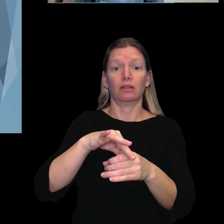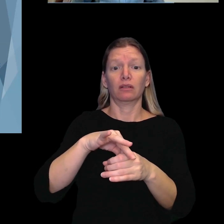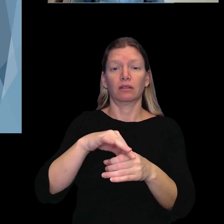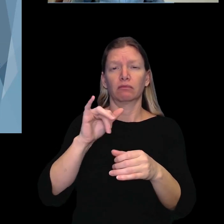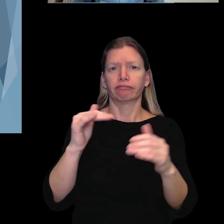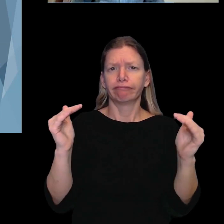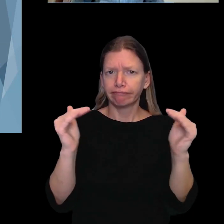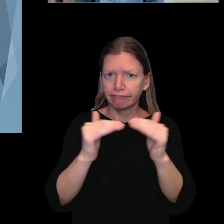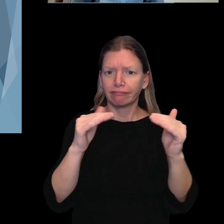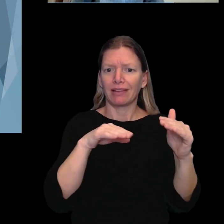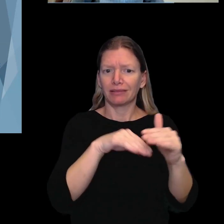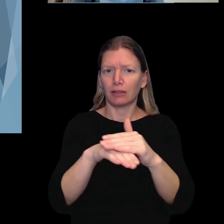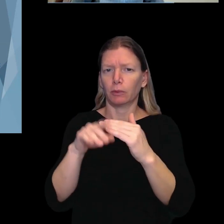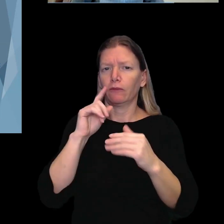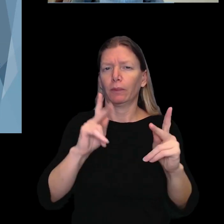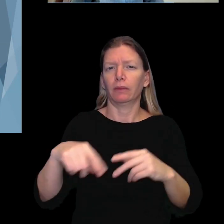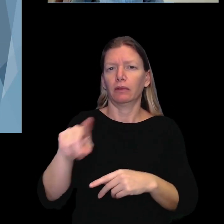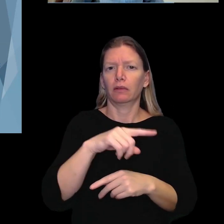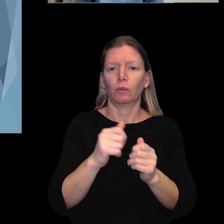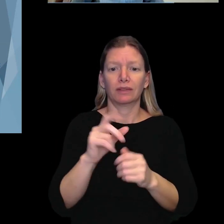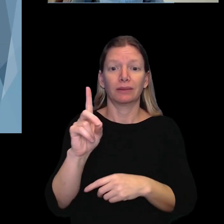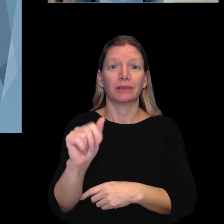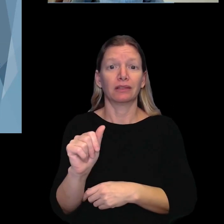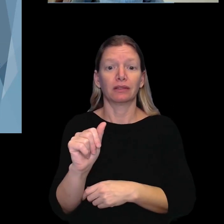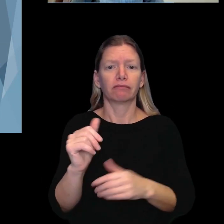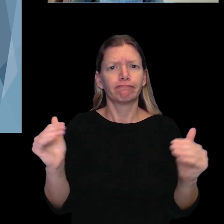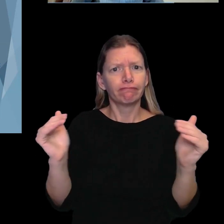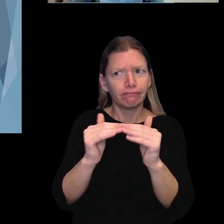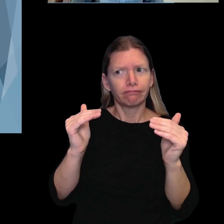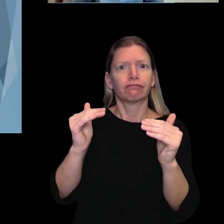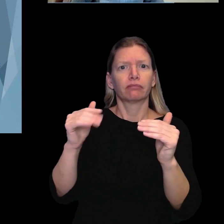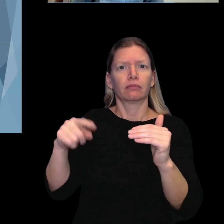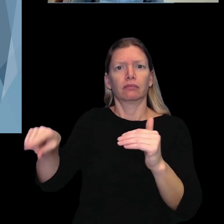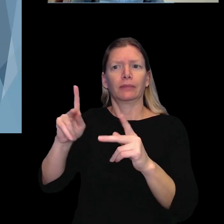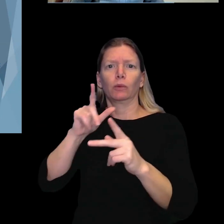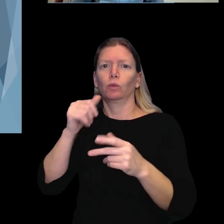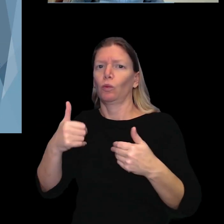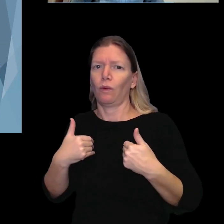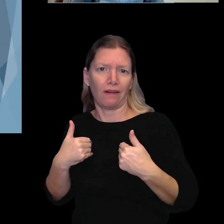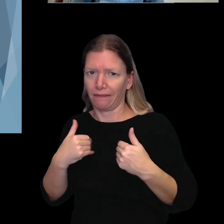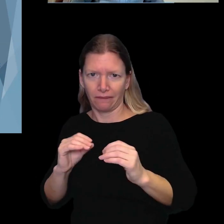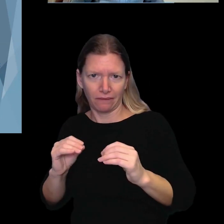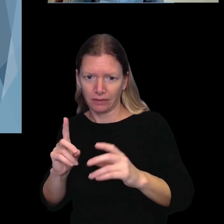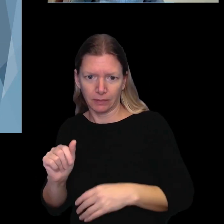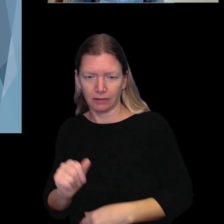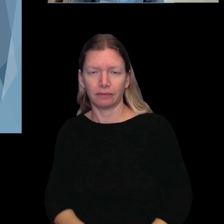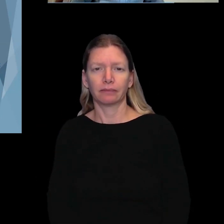process of voting is equally accessible for people with disabilities as it is for people without.